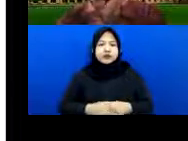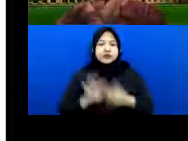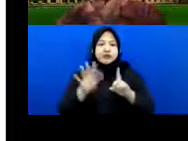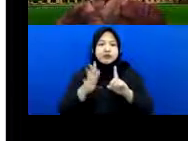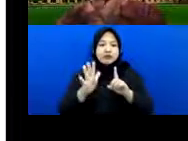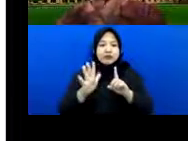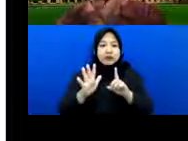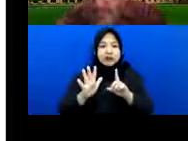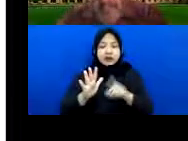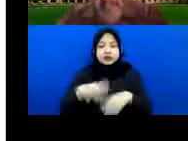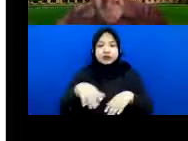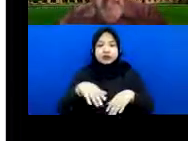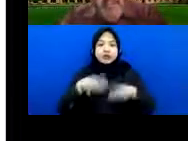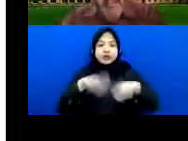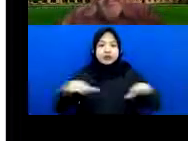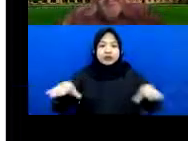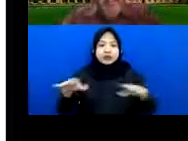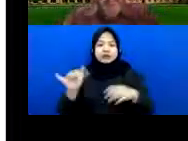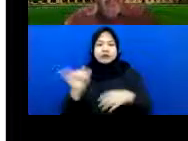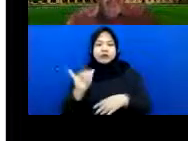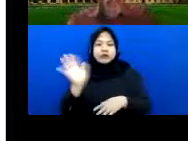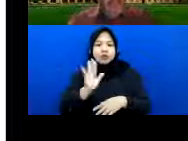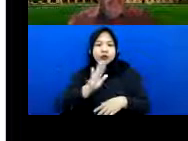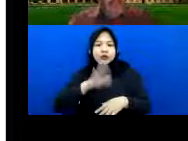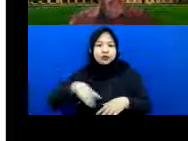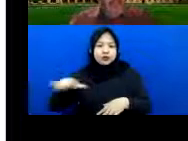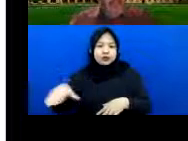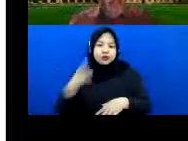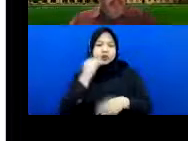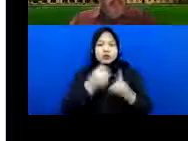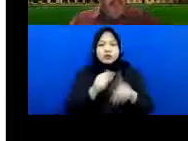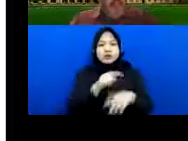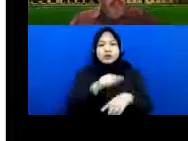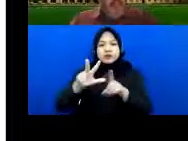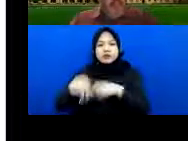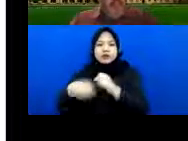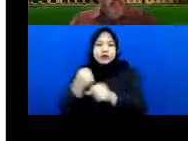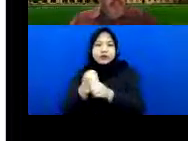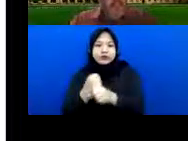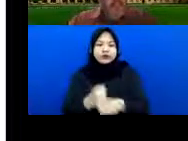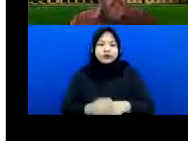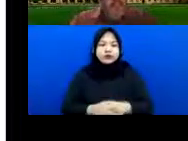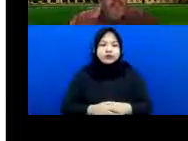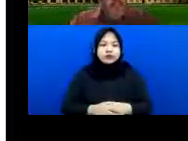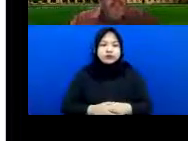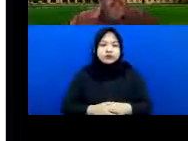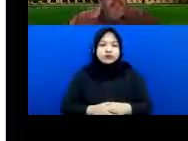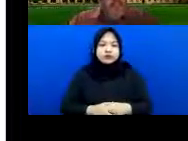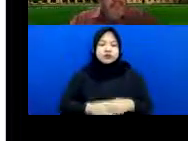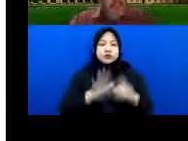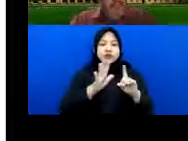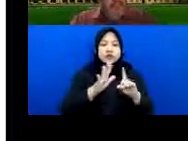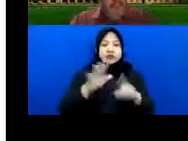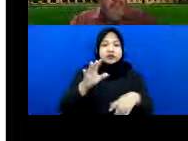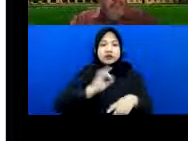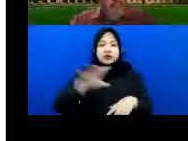of them are student and non-student aged 16 to 18 years old, while the other 15 are